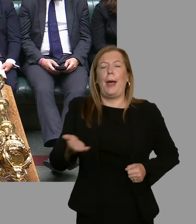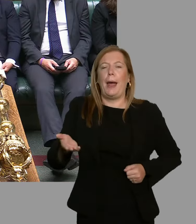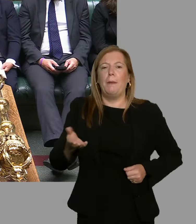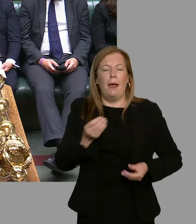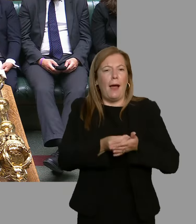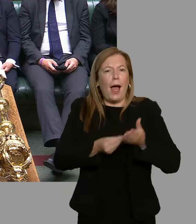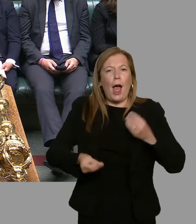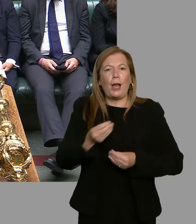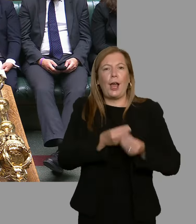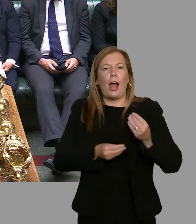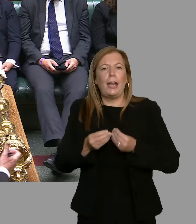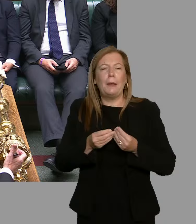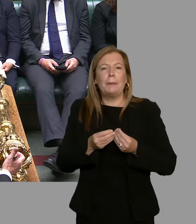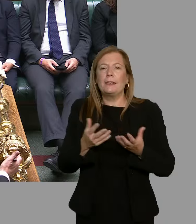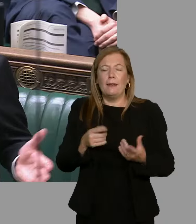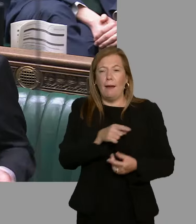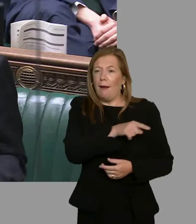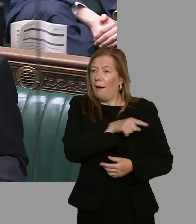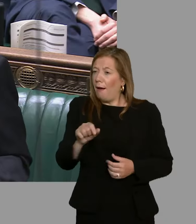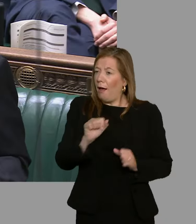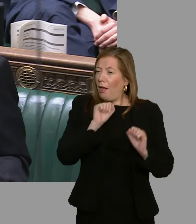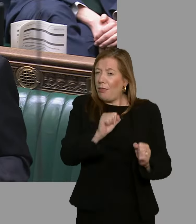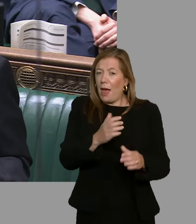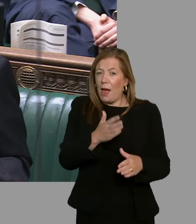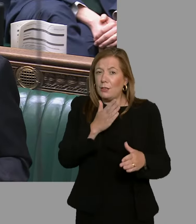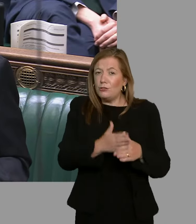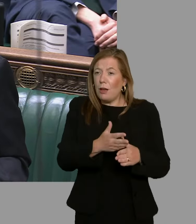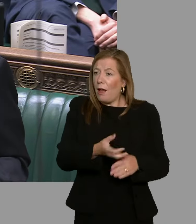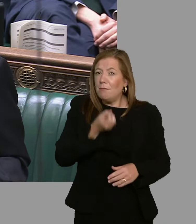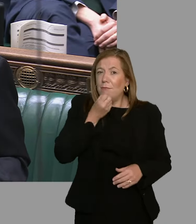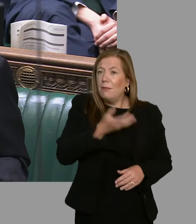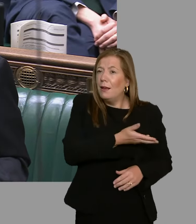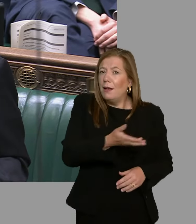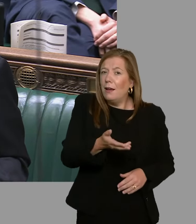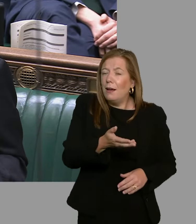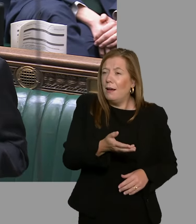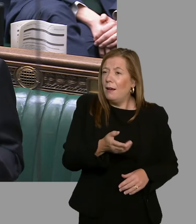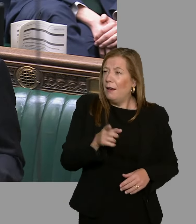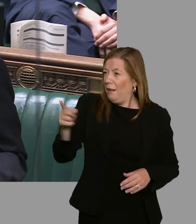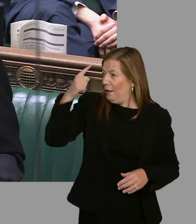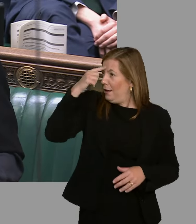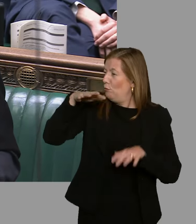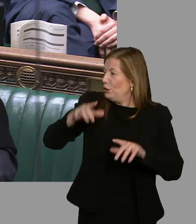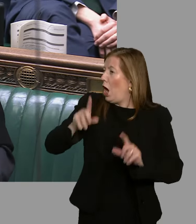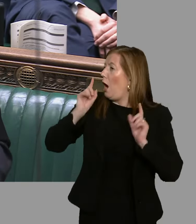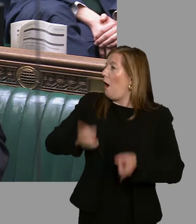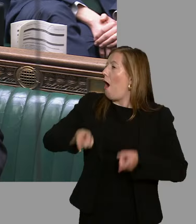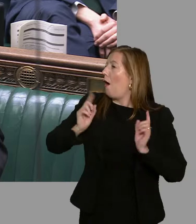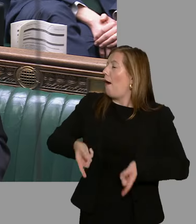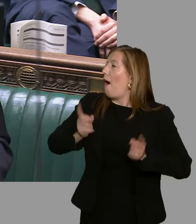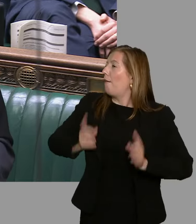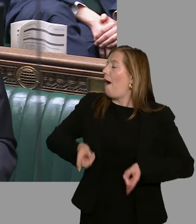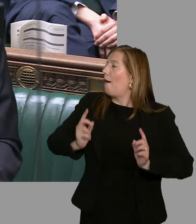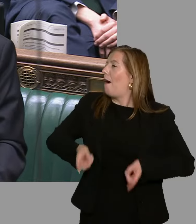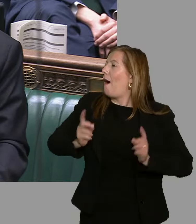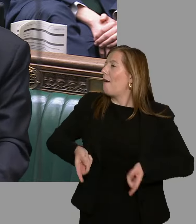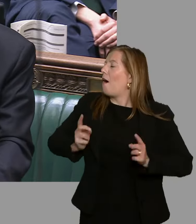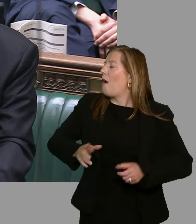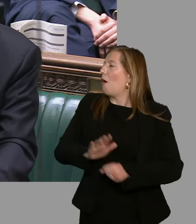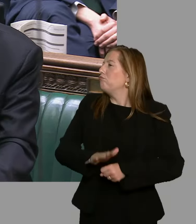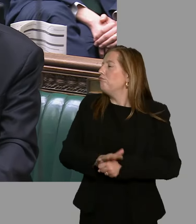day. They don't think that Britain has the skills and they would deny us incredible opportunities. We're focused on securing billions in